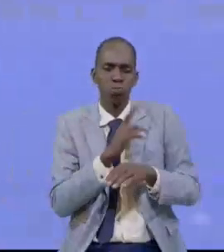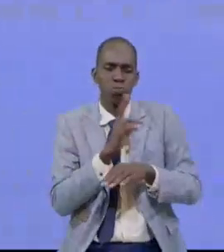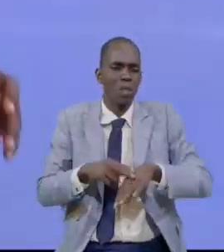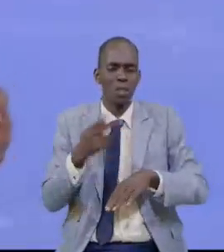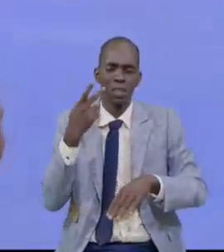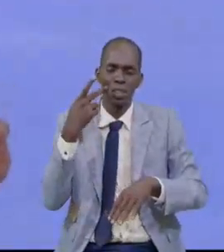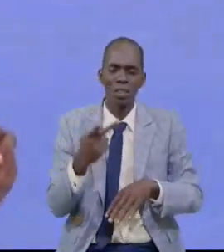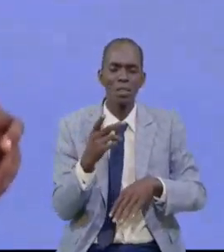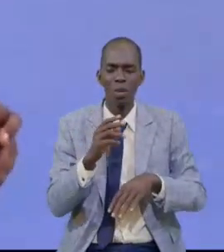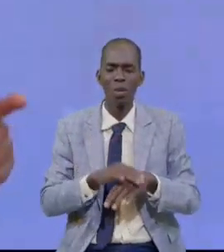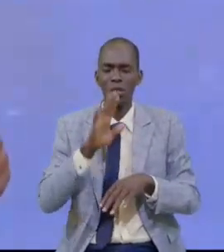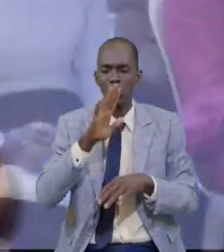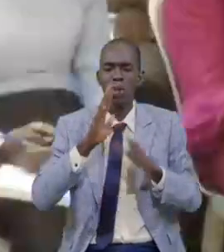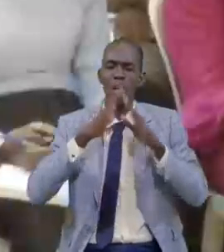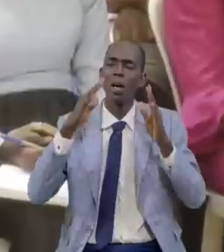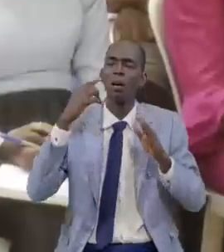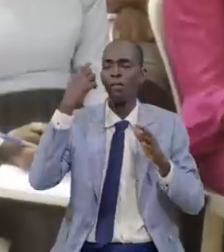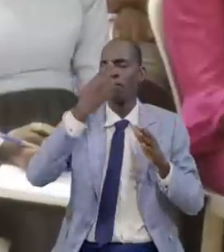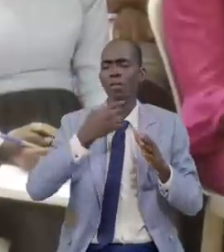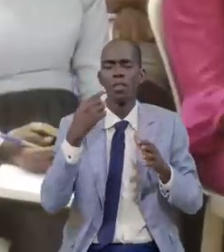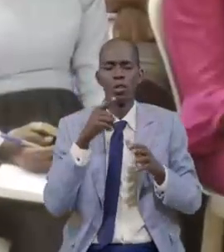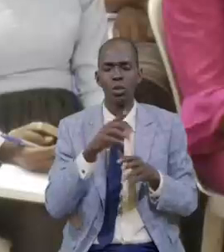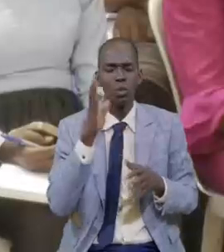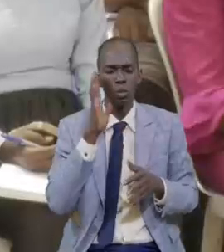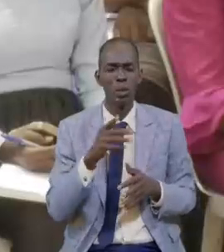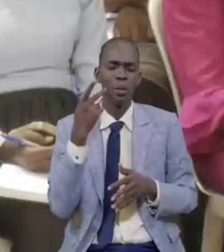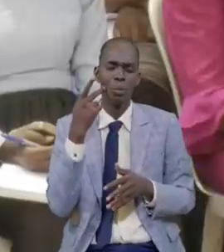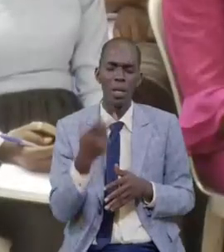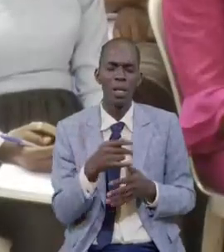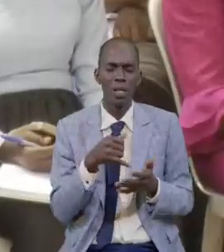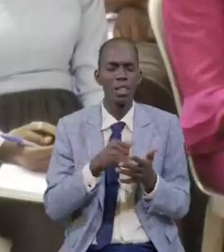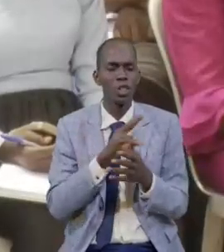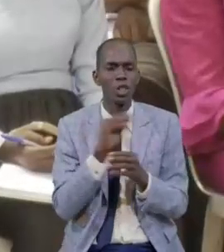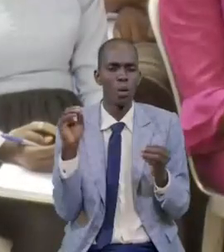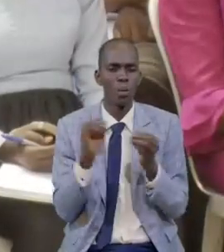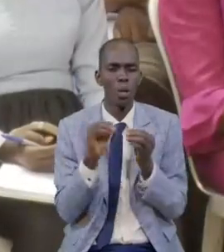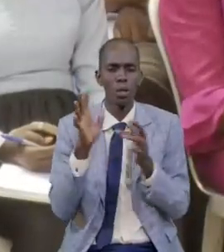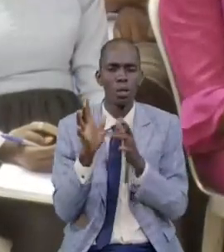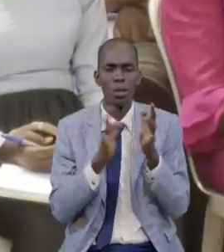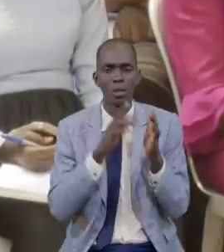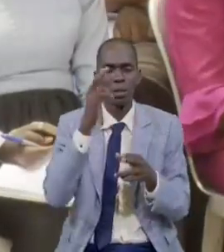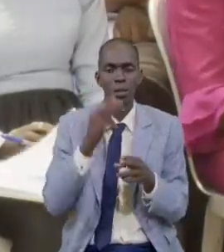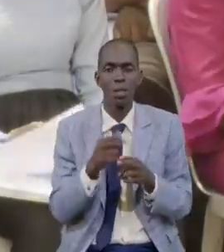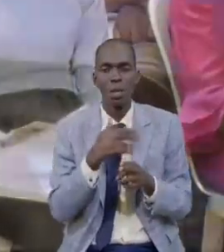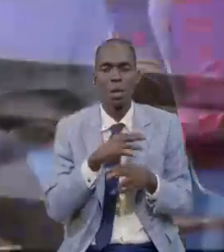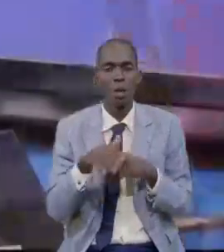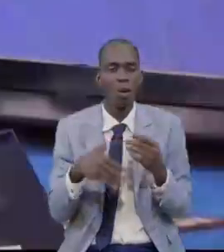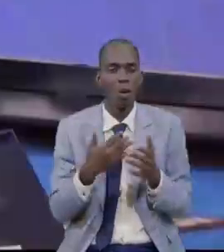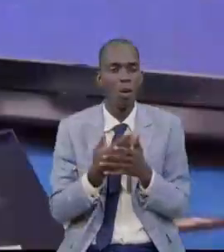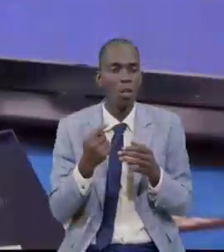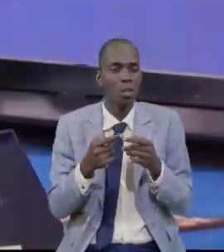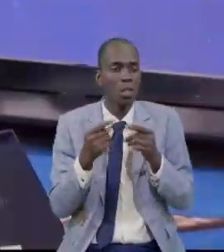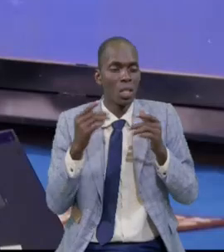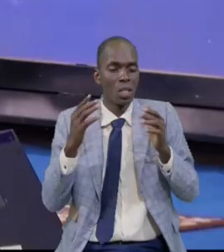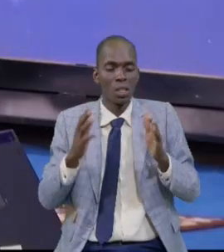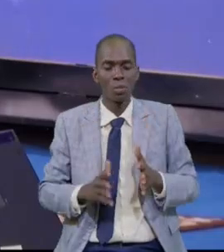will see them no more. And those enemies that you know, always, you know, they're standing there, and once